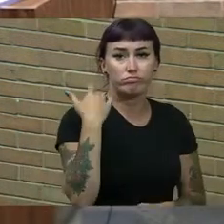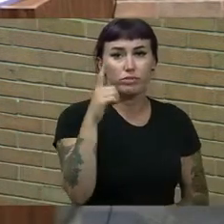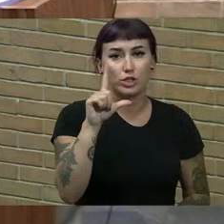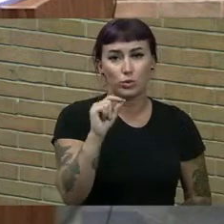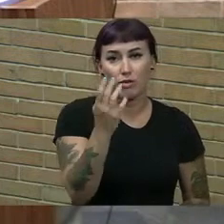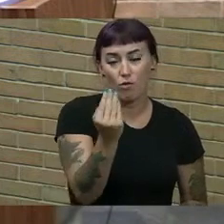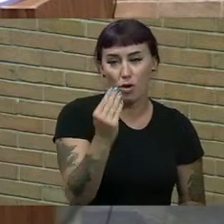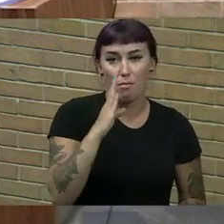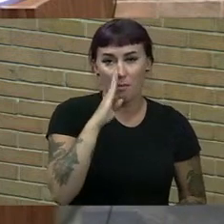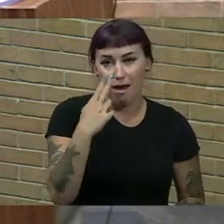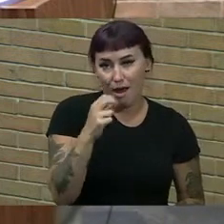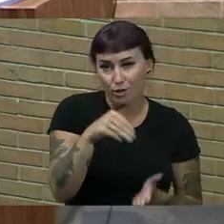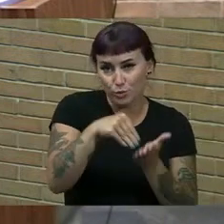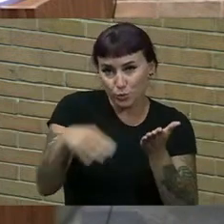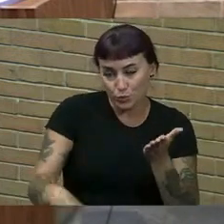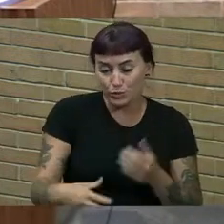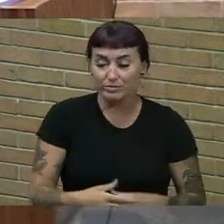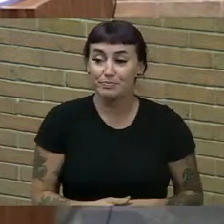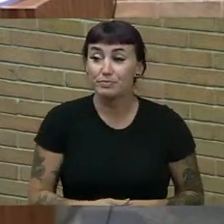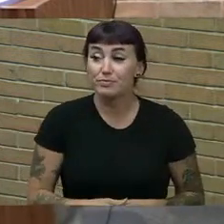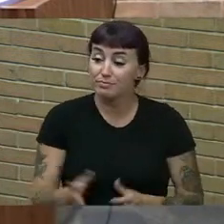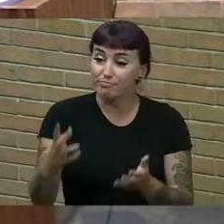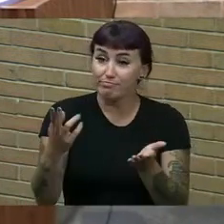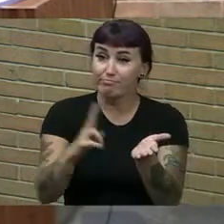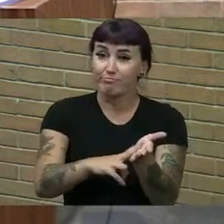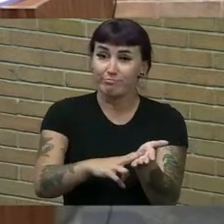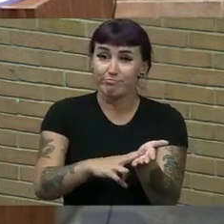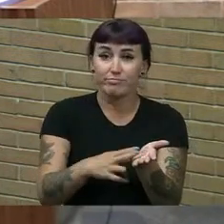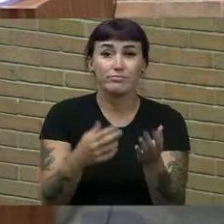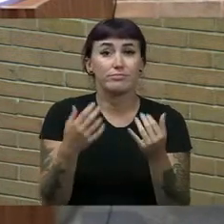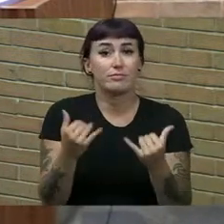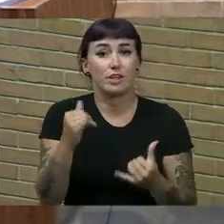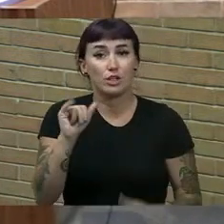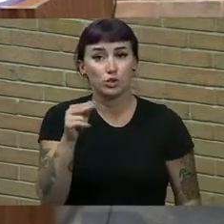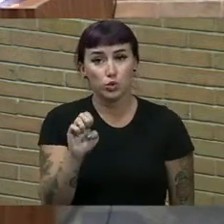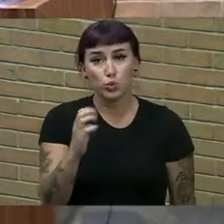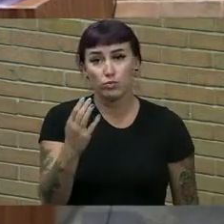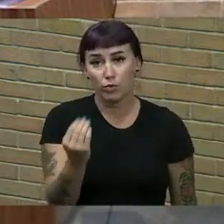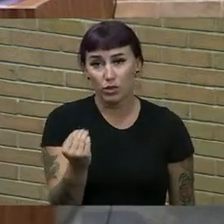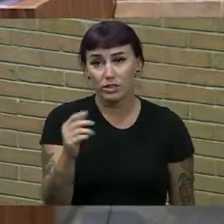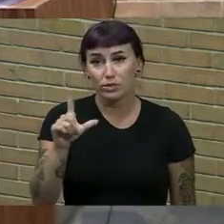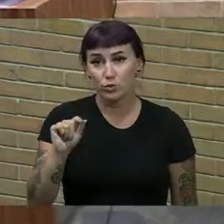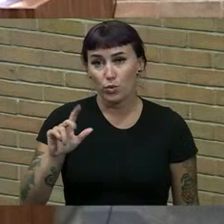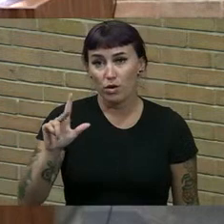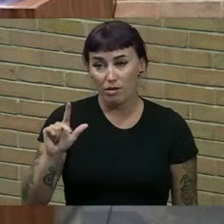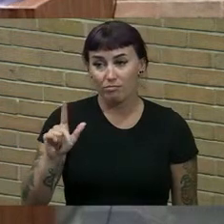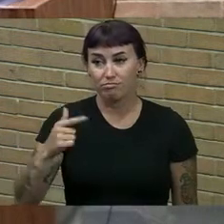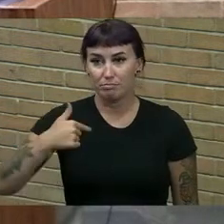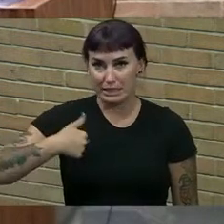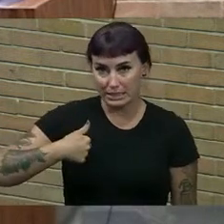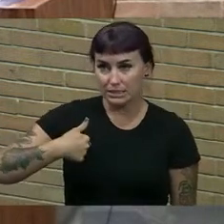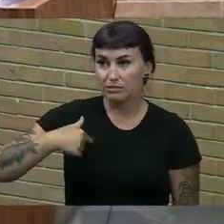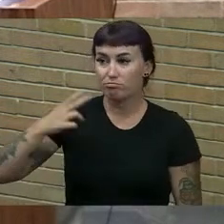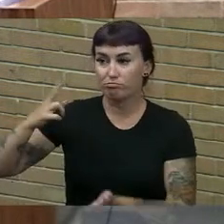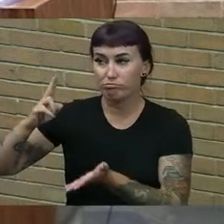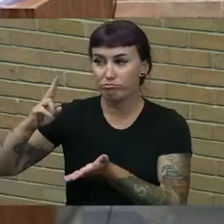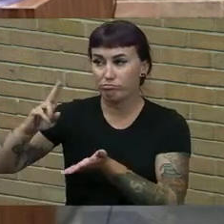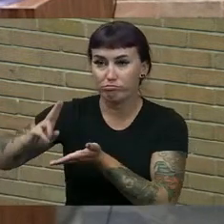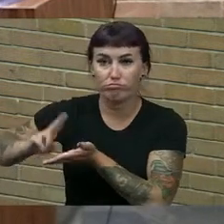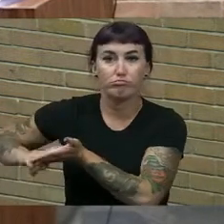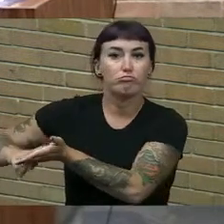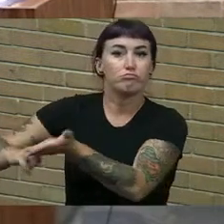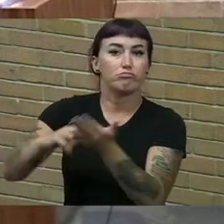students. This proclamation is signed this 14th day of June, 2023, by myself and